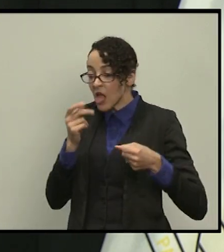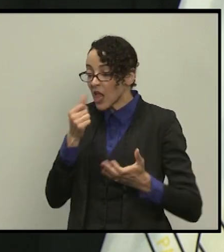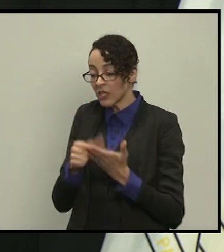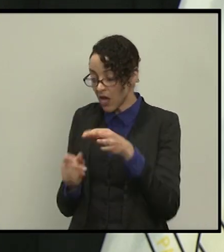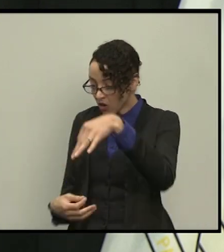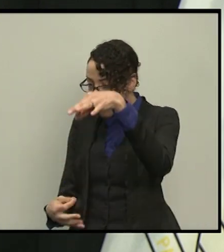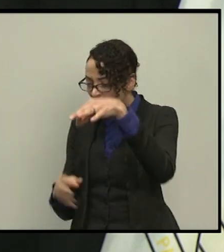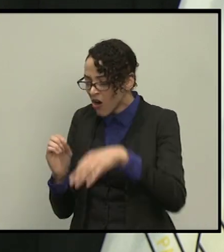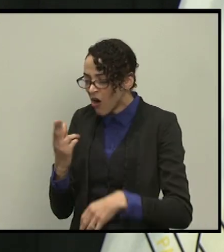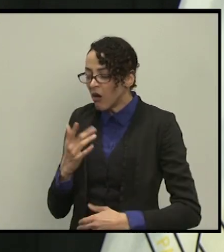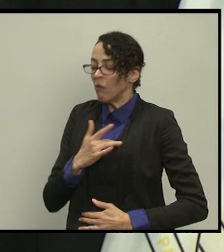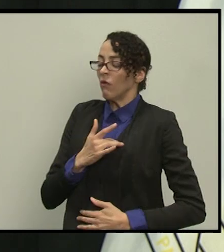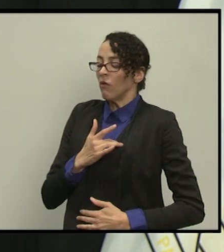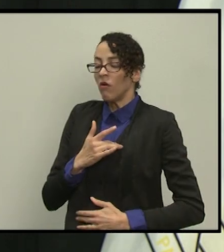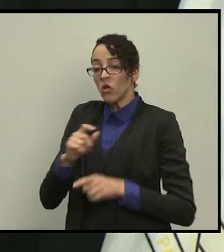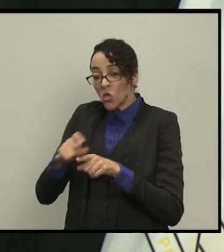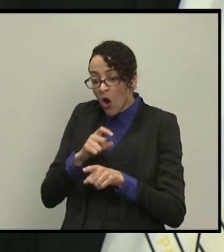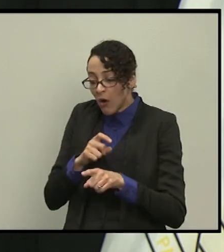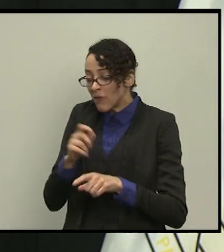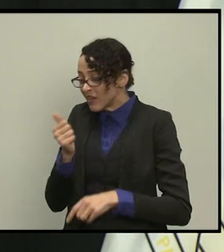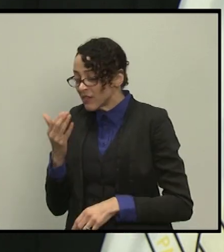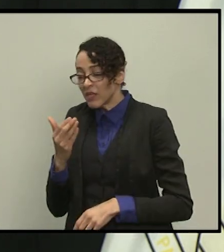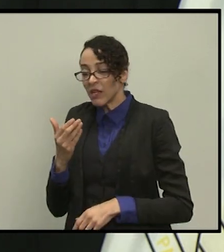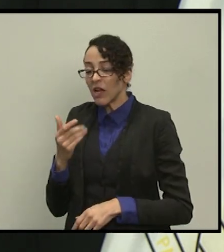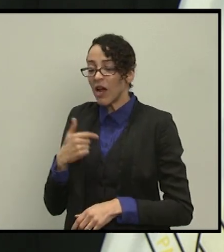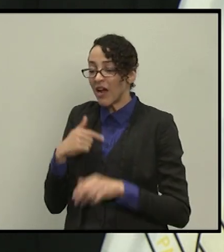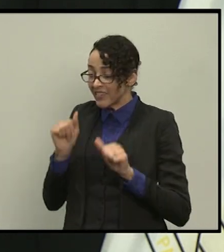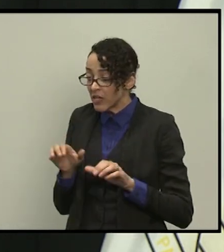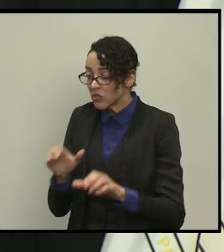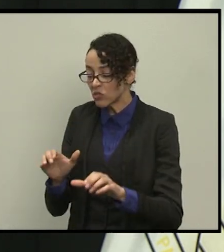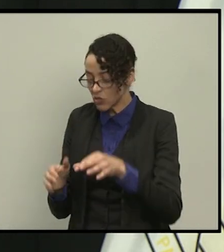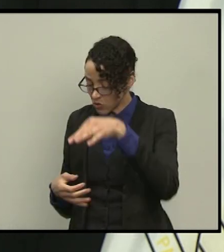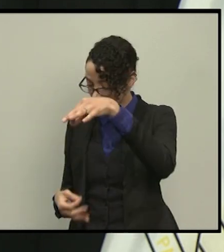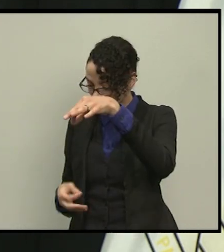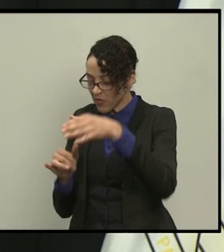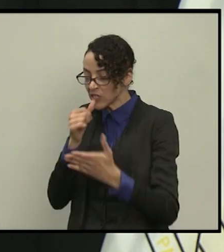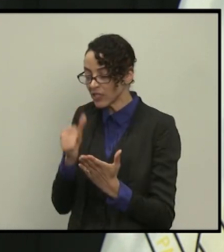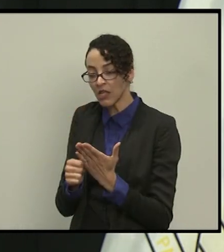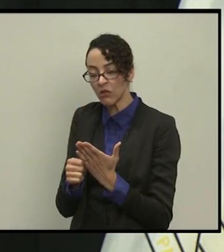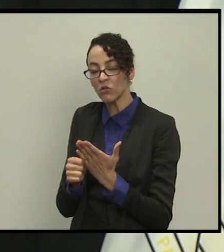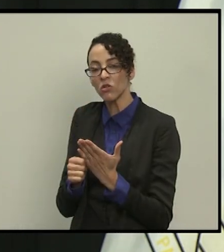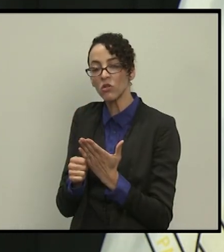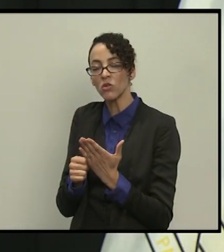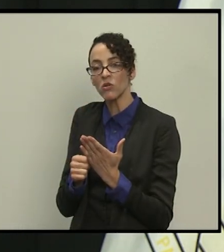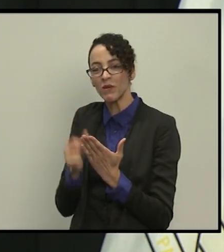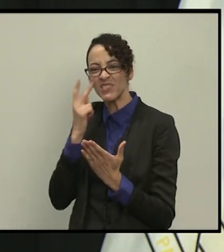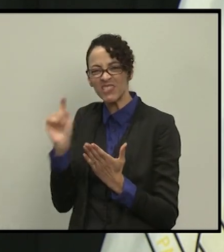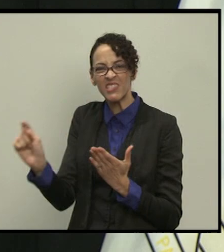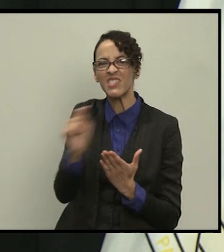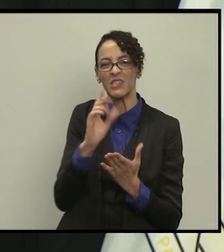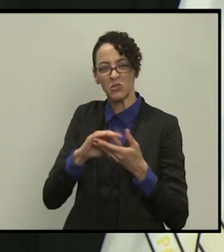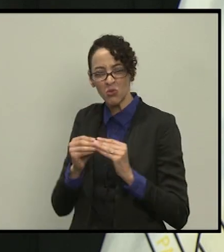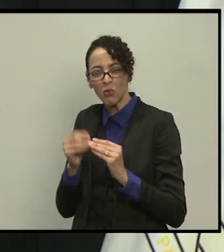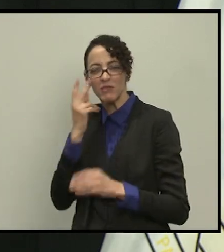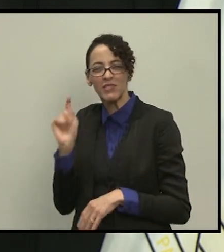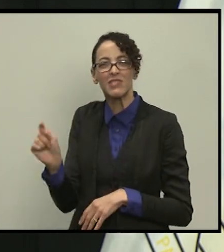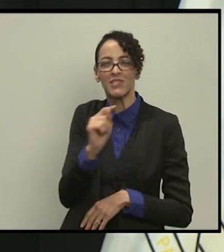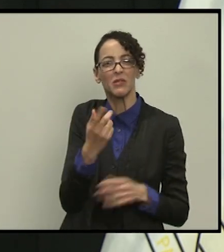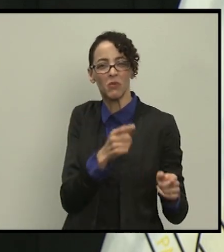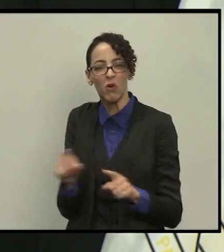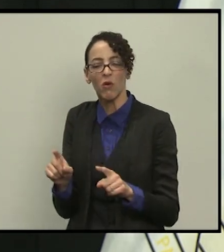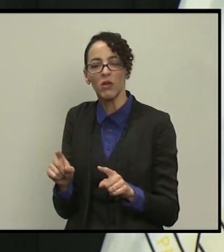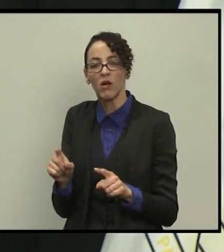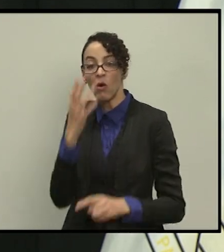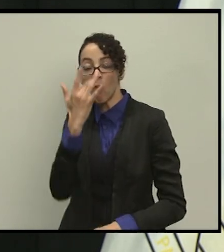can do. It definitely makes a difference, because the truth is we are really all in this together. What